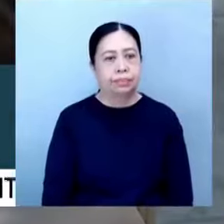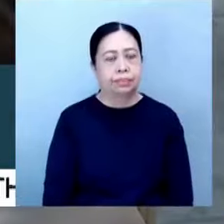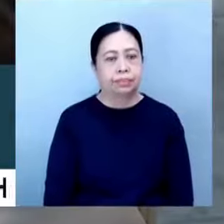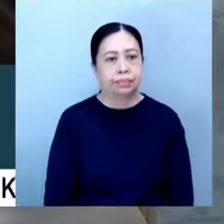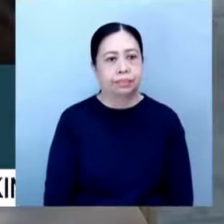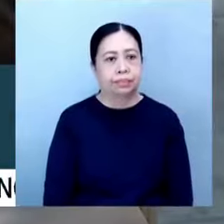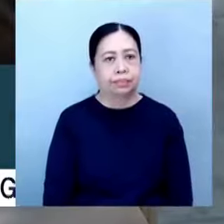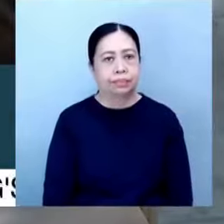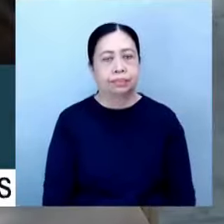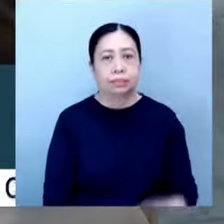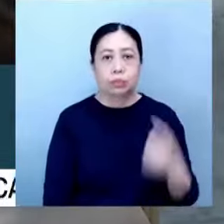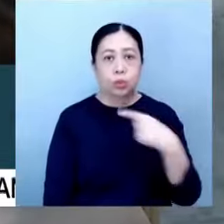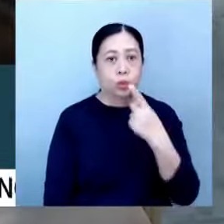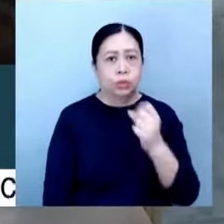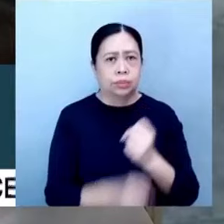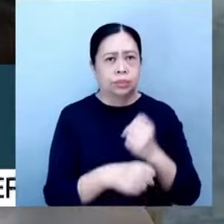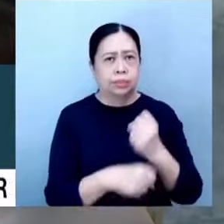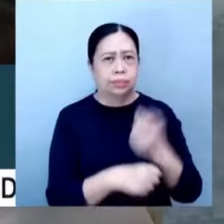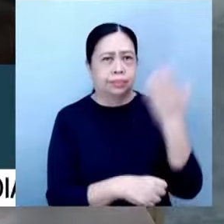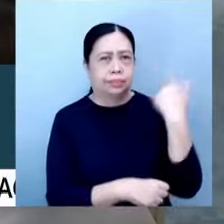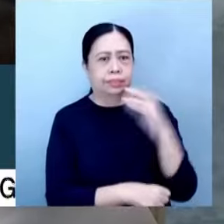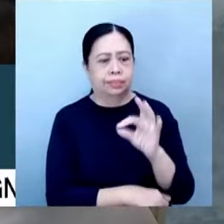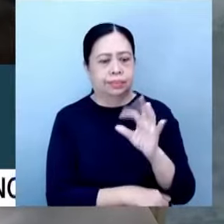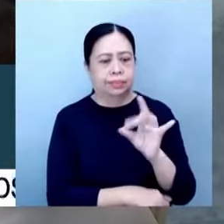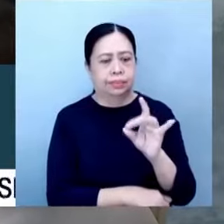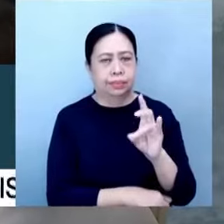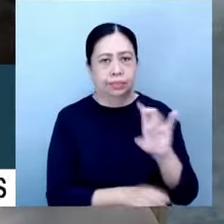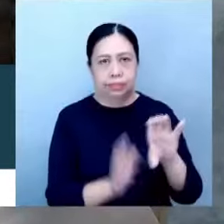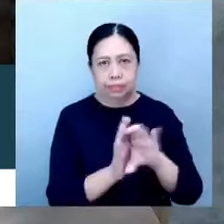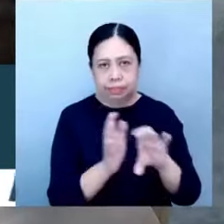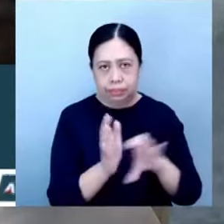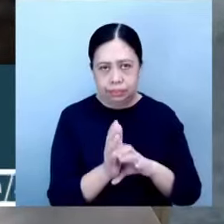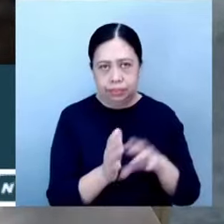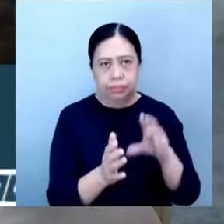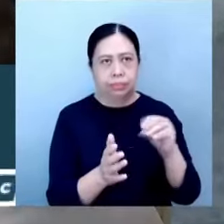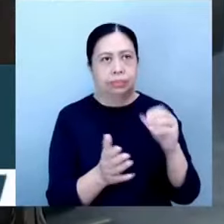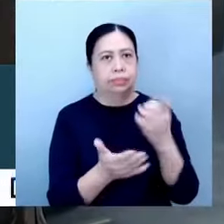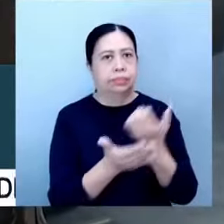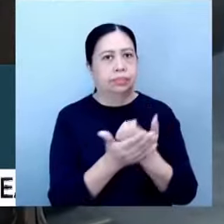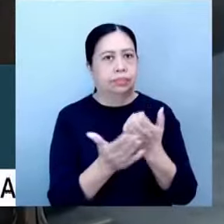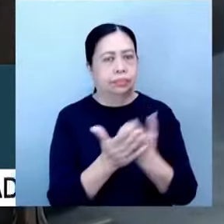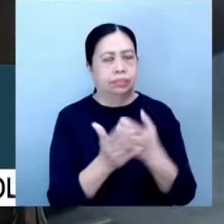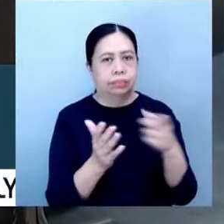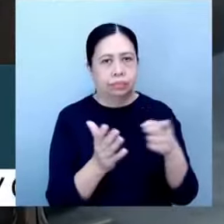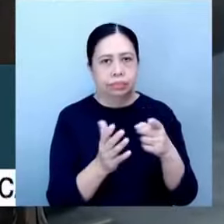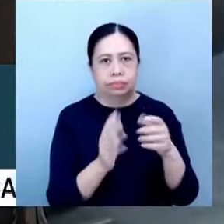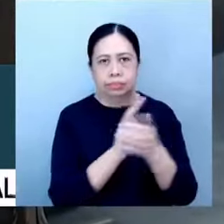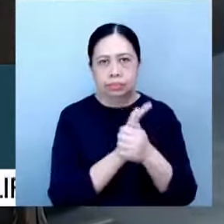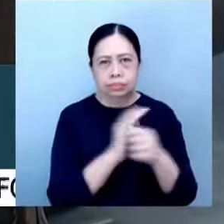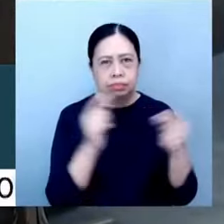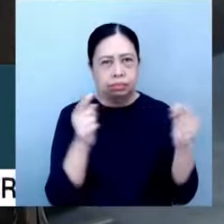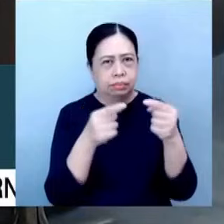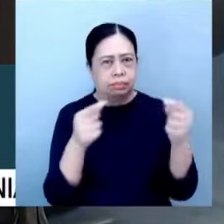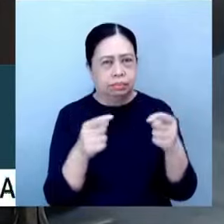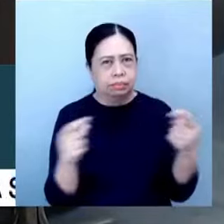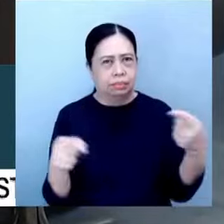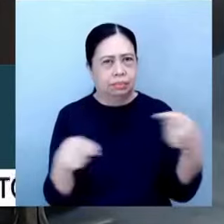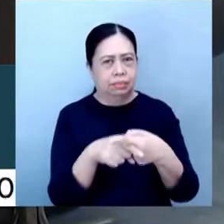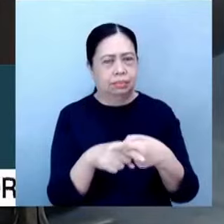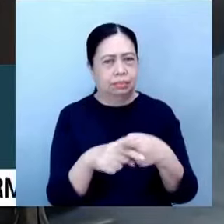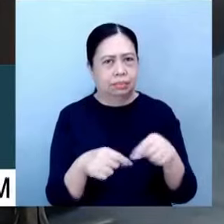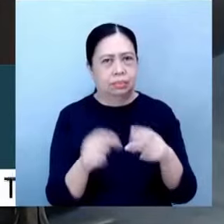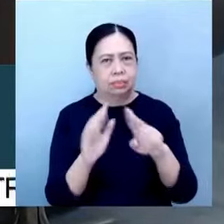Framers of the 1987 Constitution and economic experts give contrasting views regarding resolution of both houses number